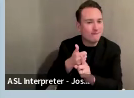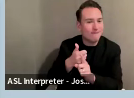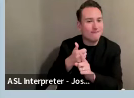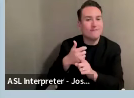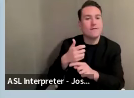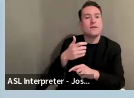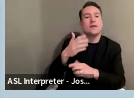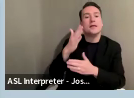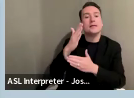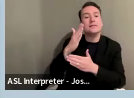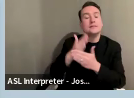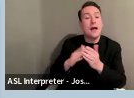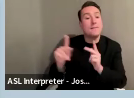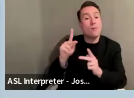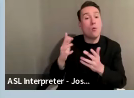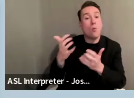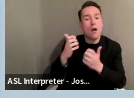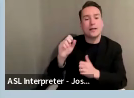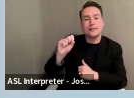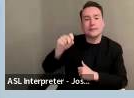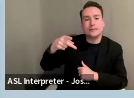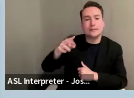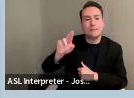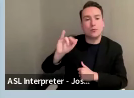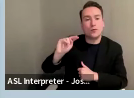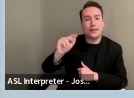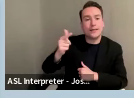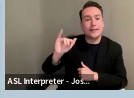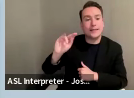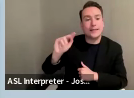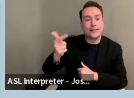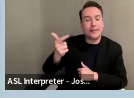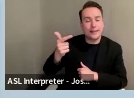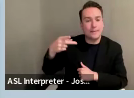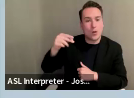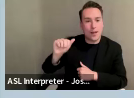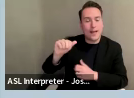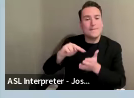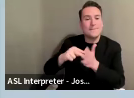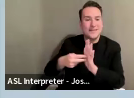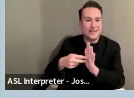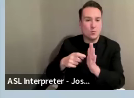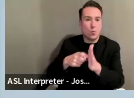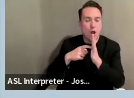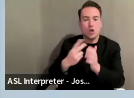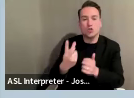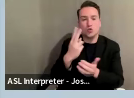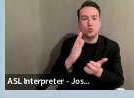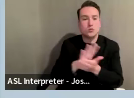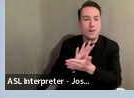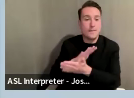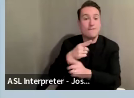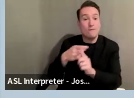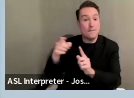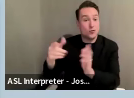which requires that the power of attorney is accompanied by a letter from one or two of your doctors stating that you are incapacitated in order to